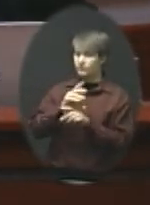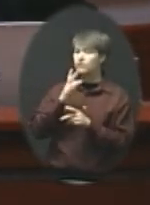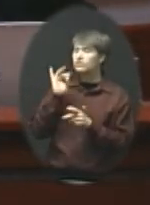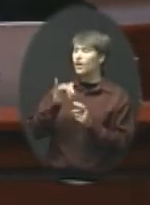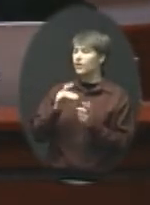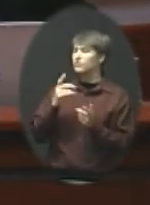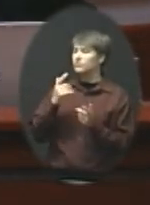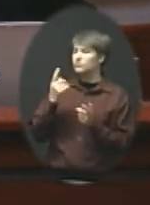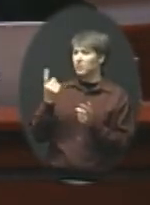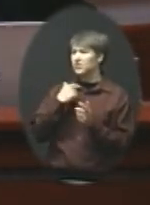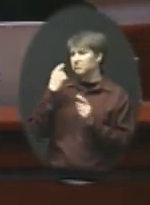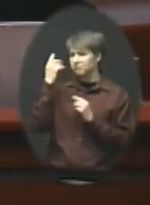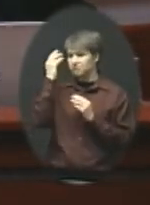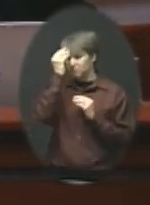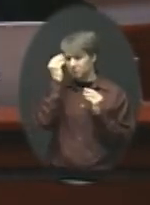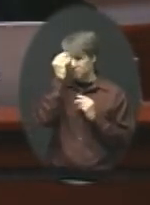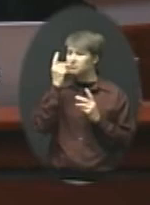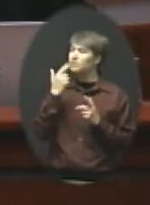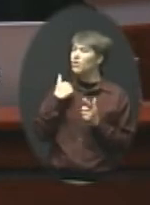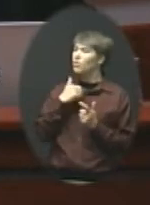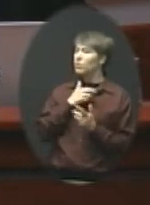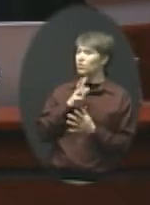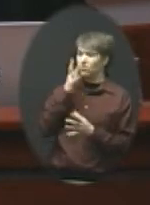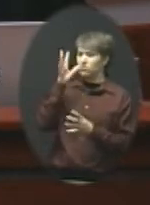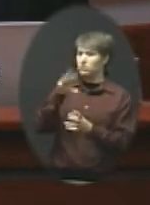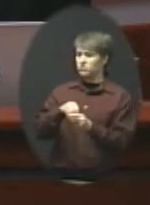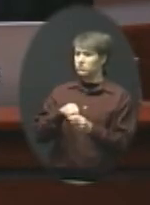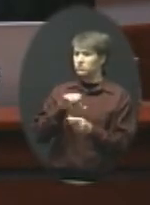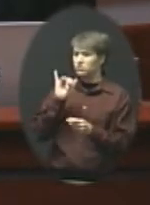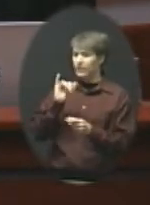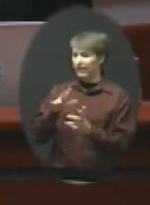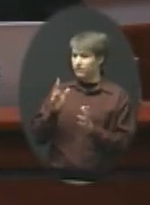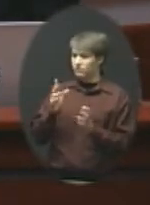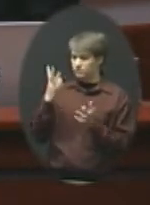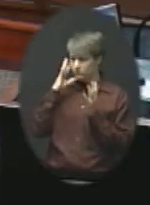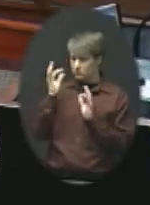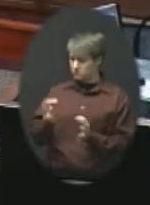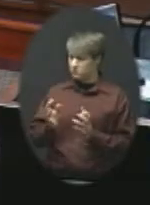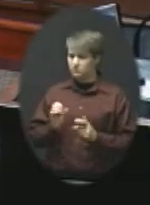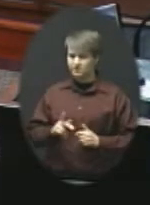sure we follow up and be a player and a partner in that. Thank you very much.